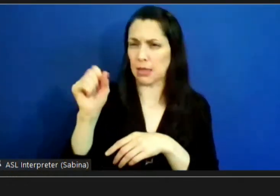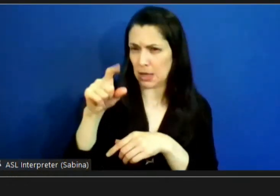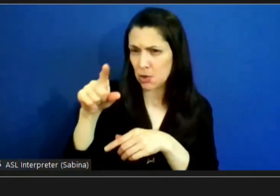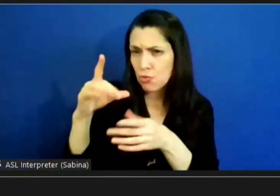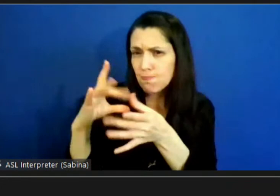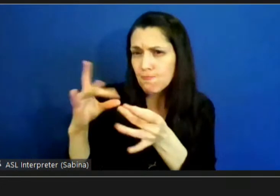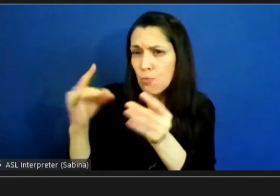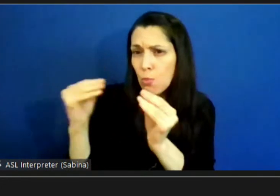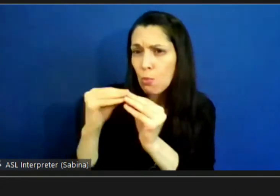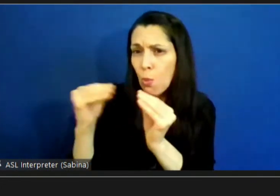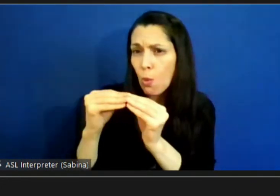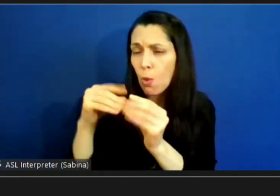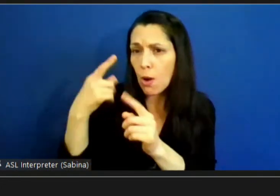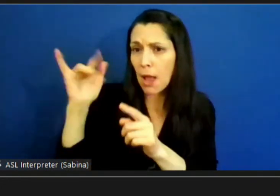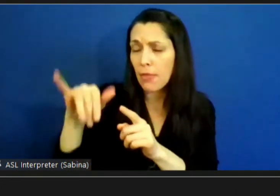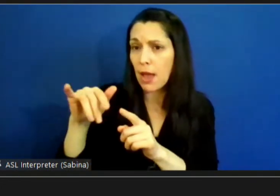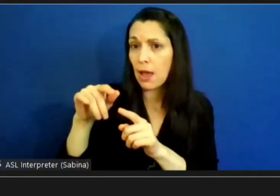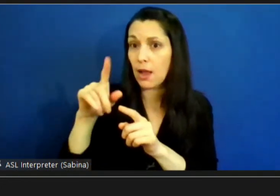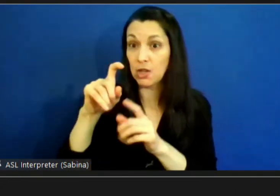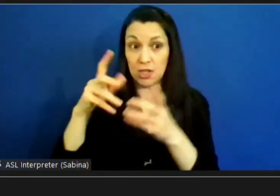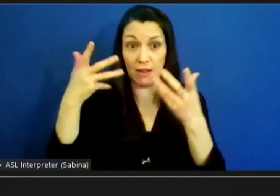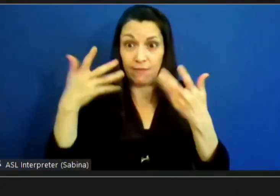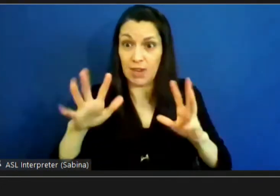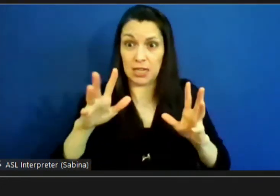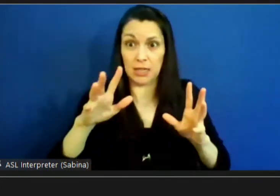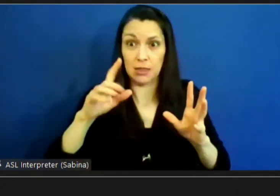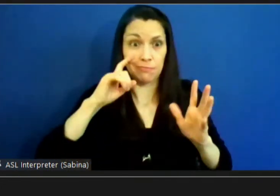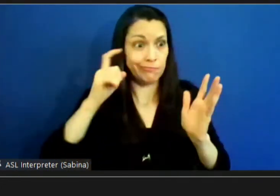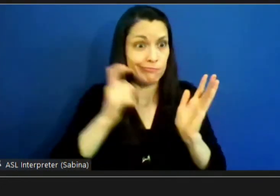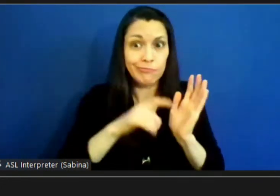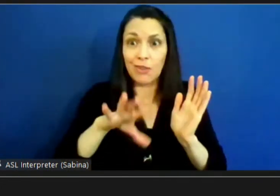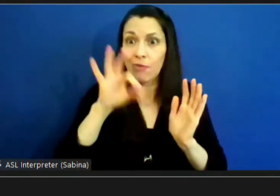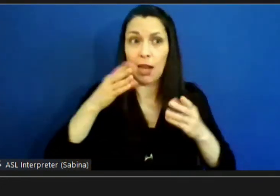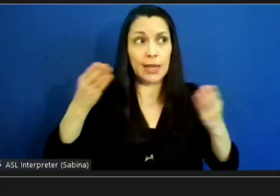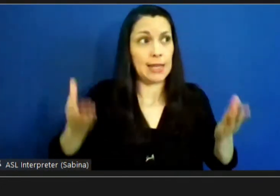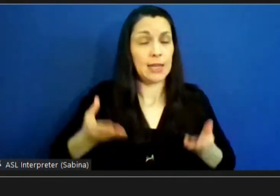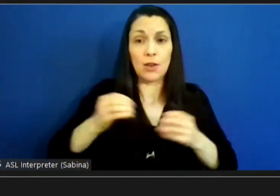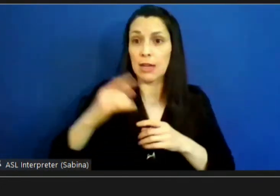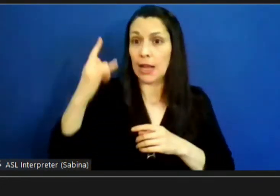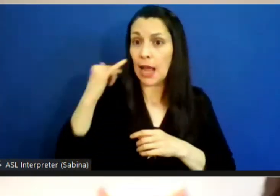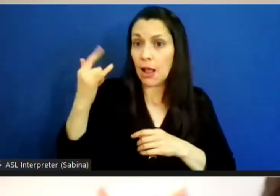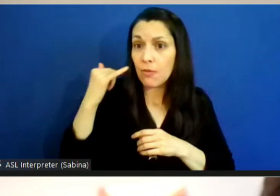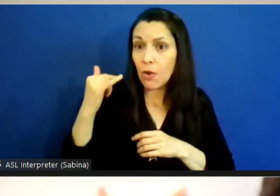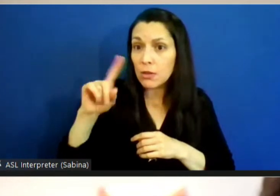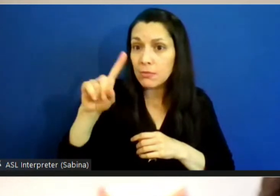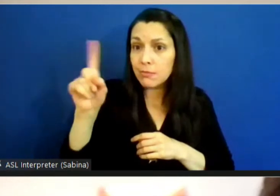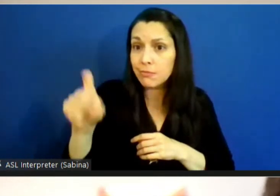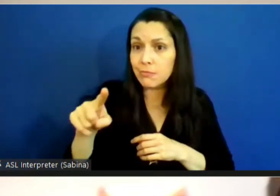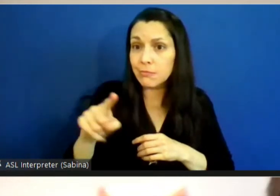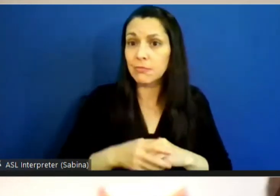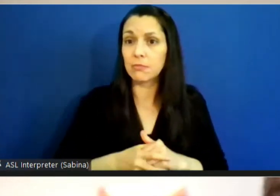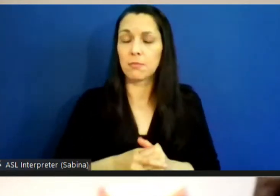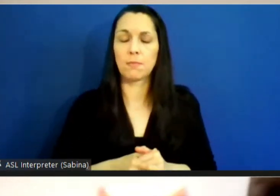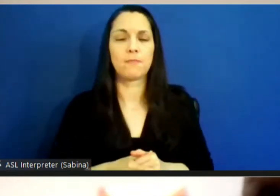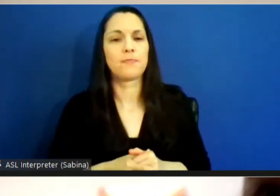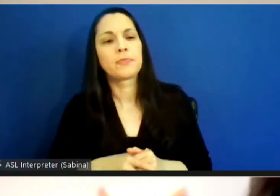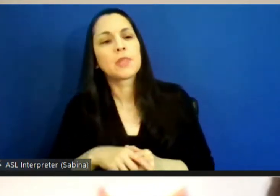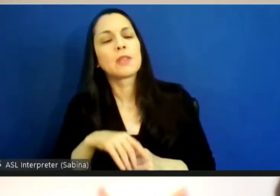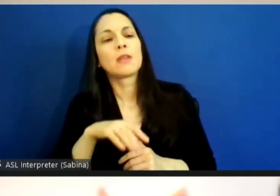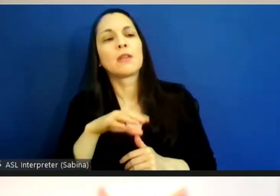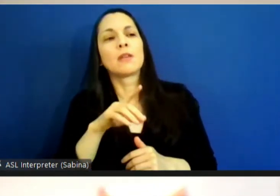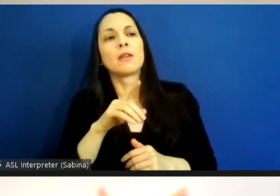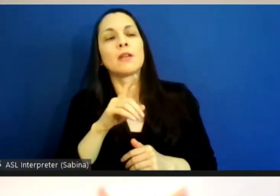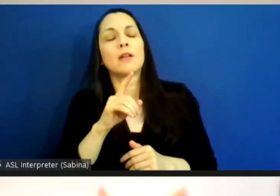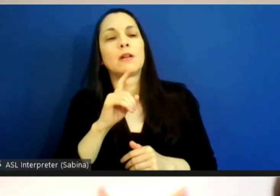variants and if we've seen those in California yet. So the main variant that we have